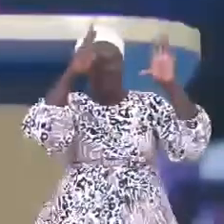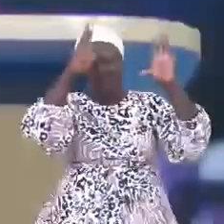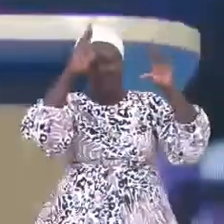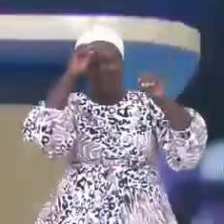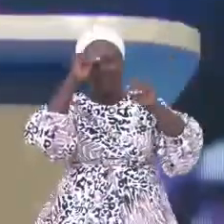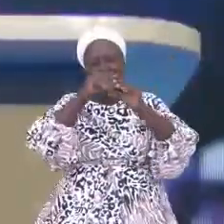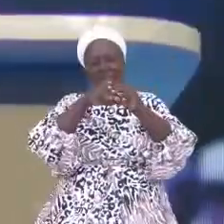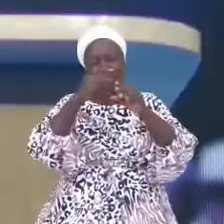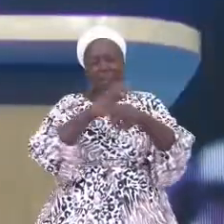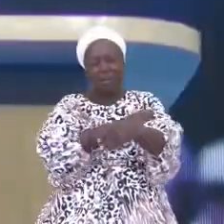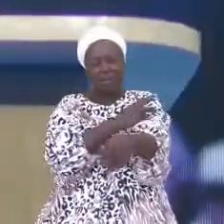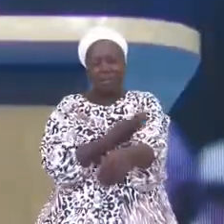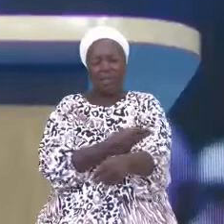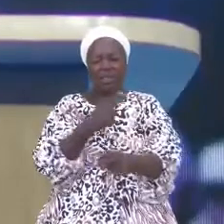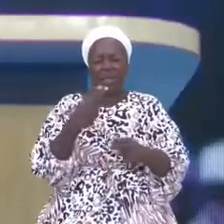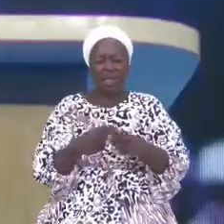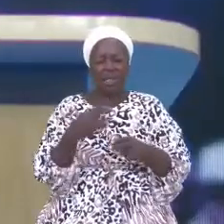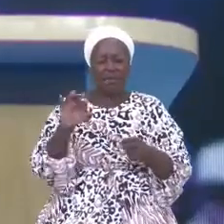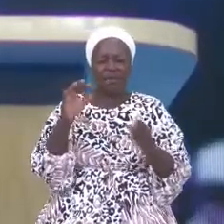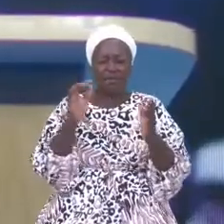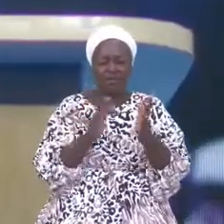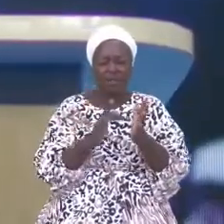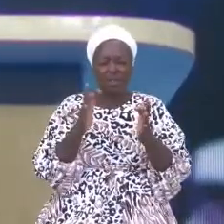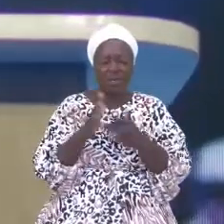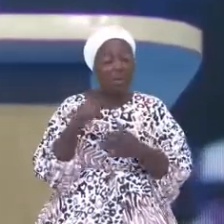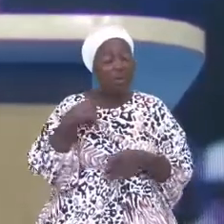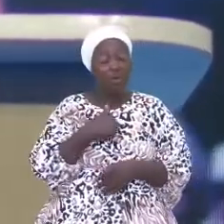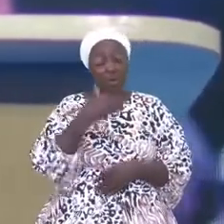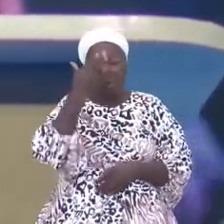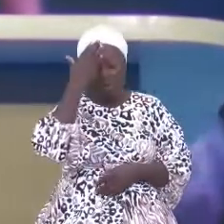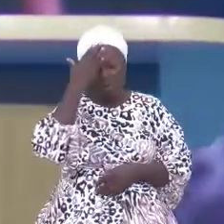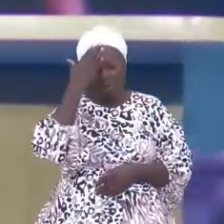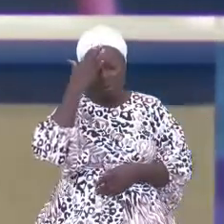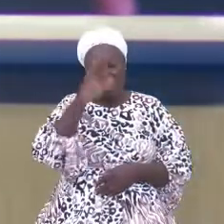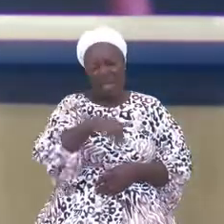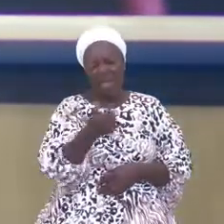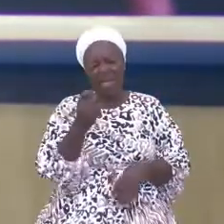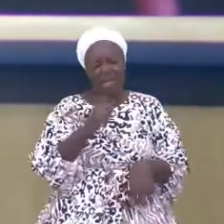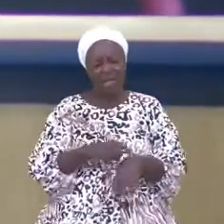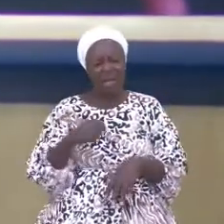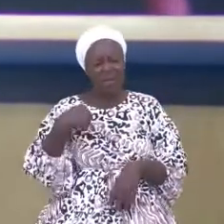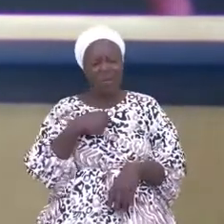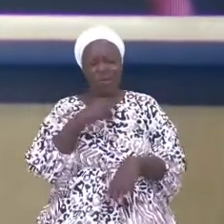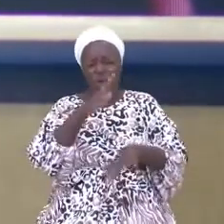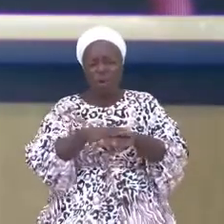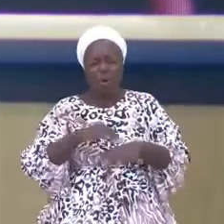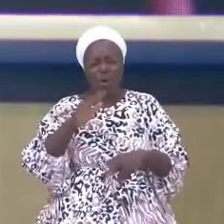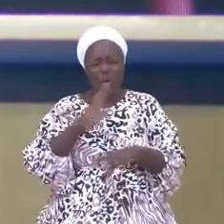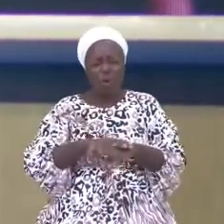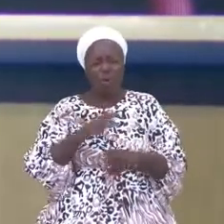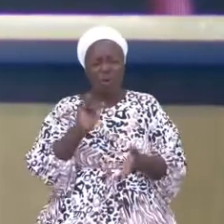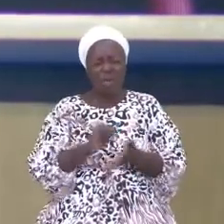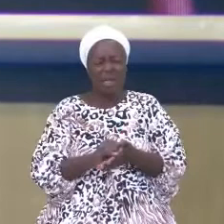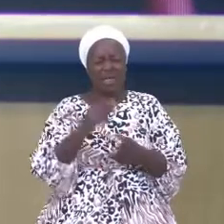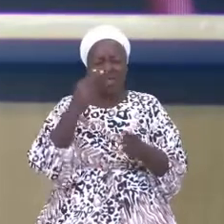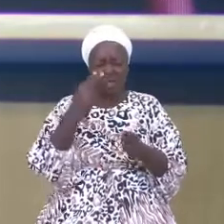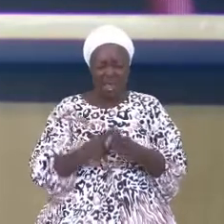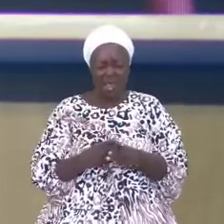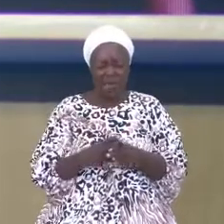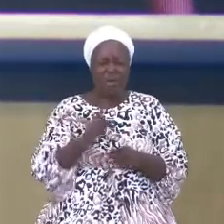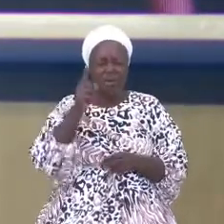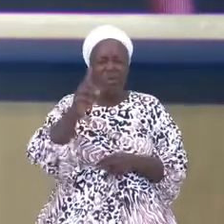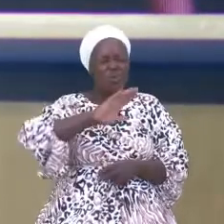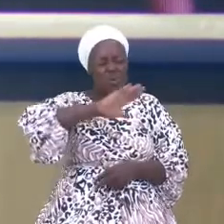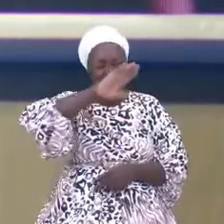mighty name of Jesus, we know whenever we mention that name, you